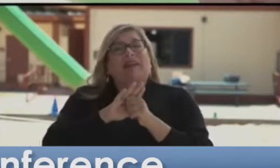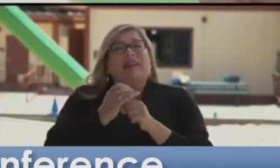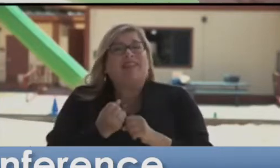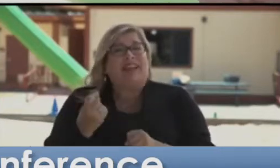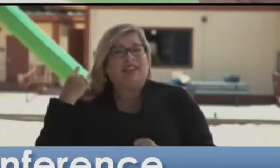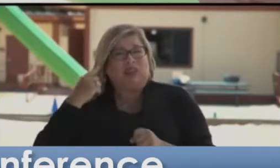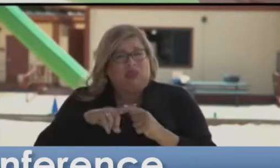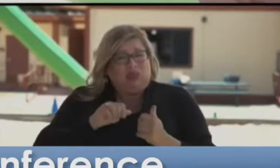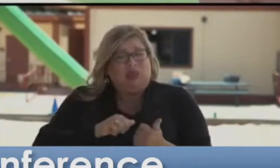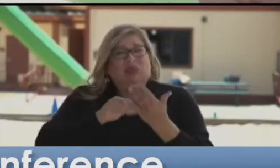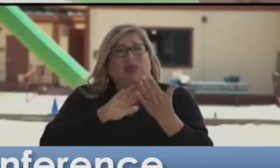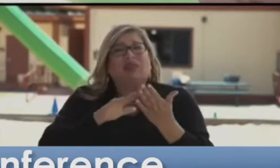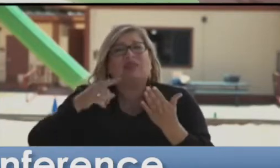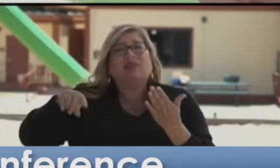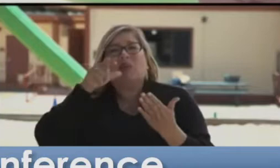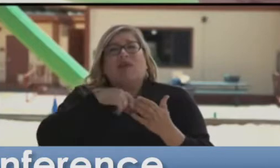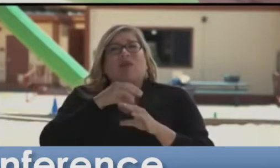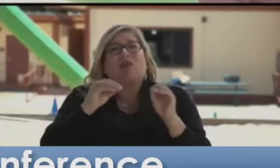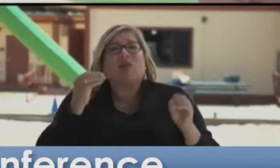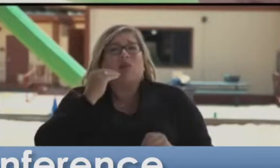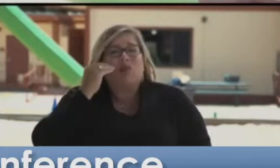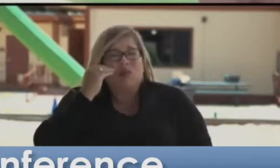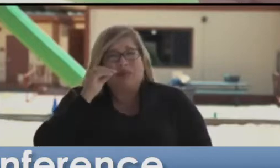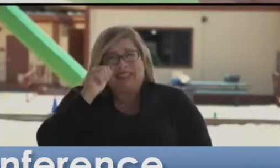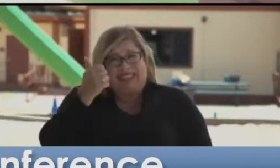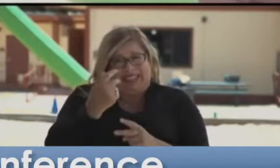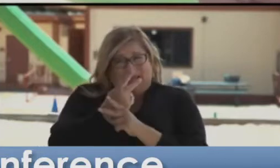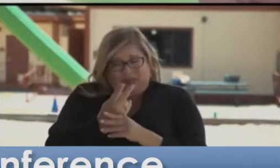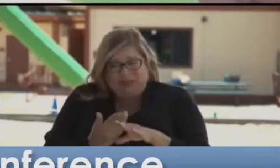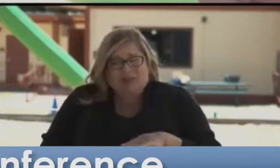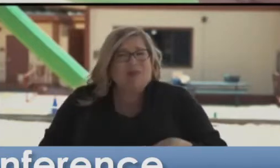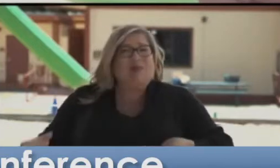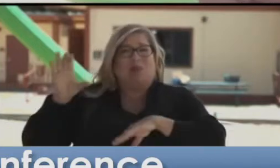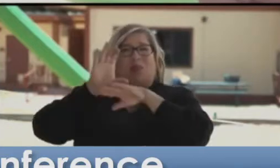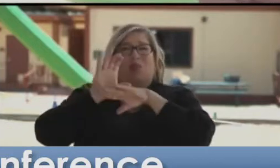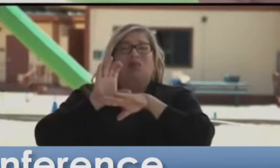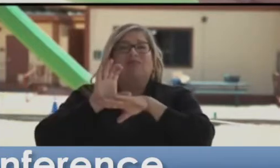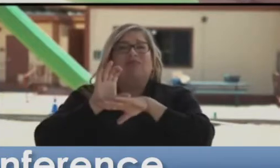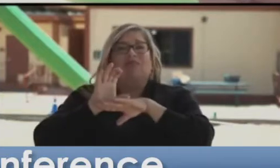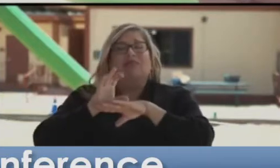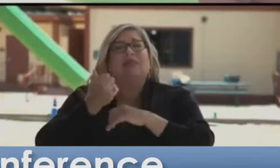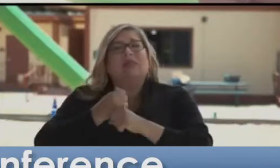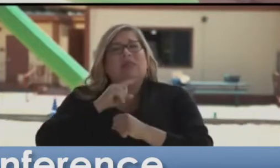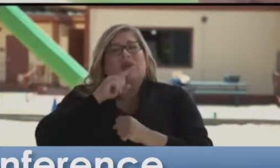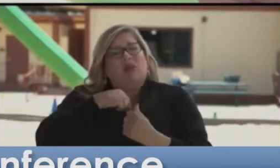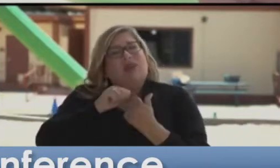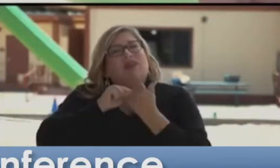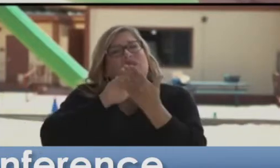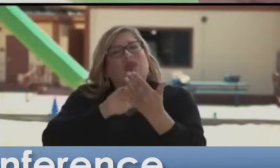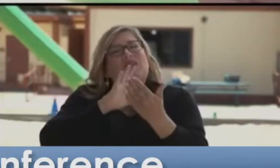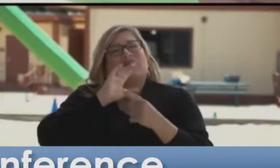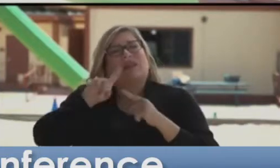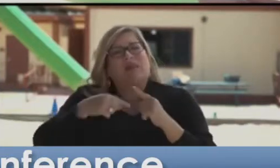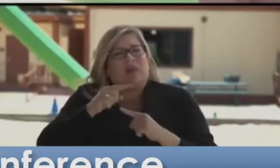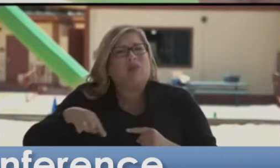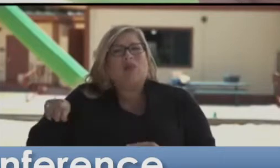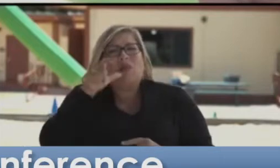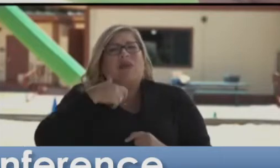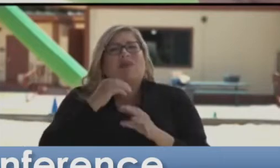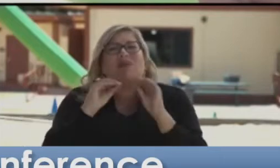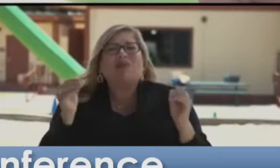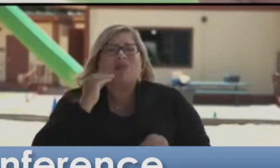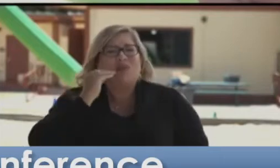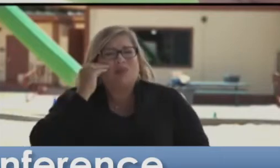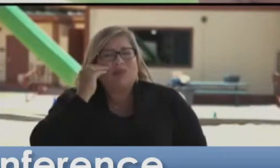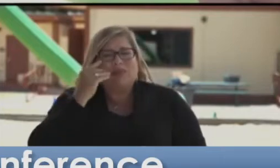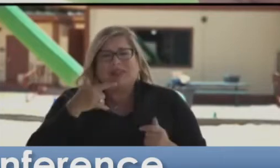year. 10x what we committed last year to address the issue of homelessness, to focus